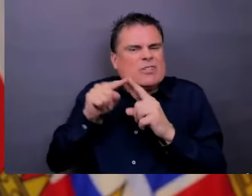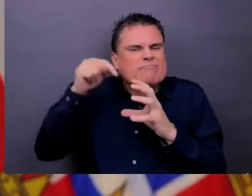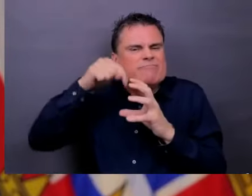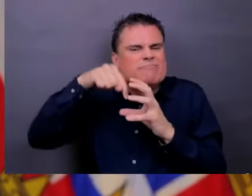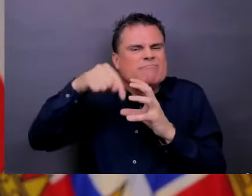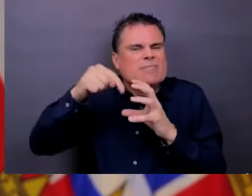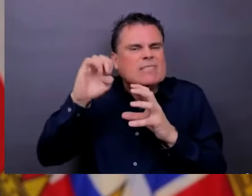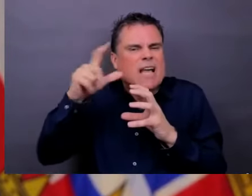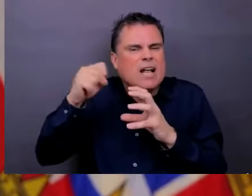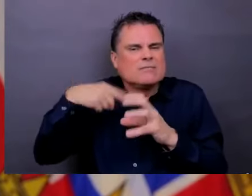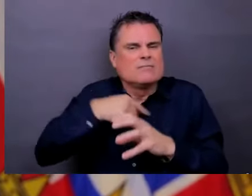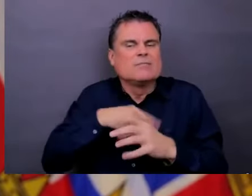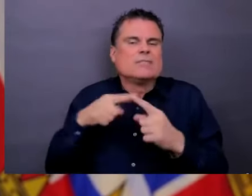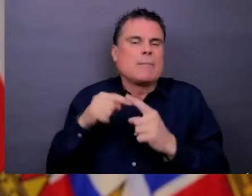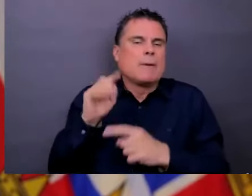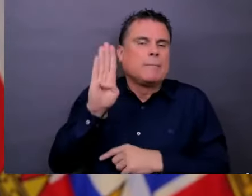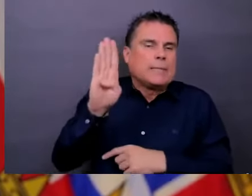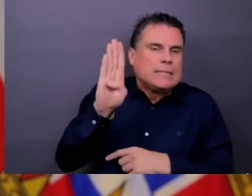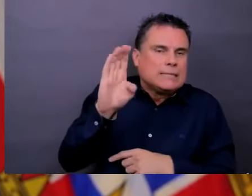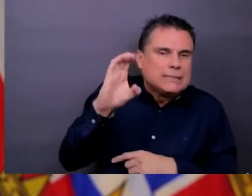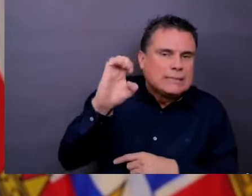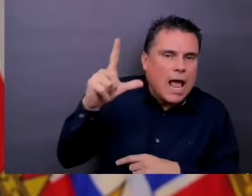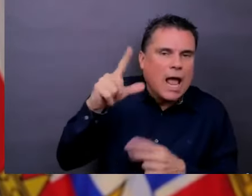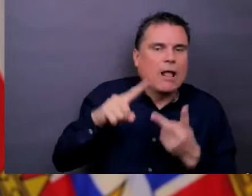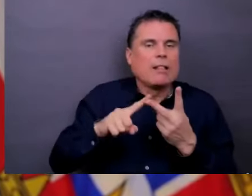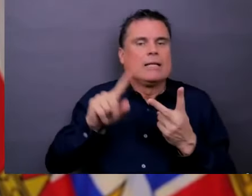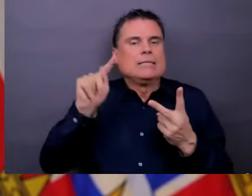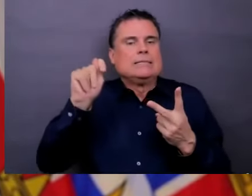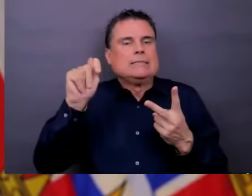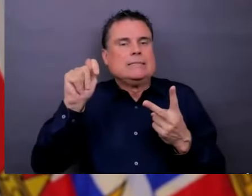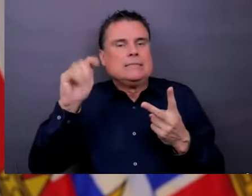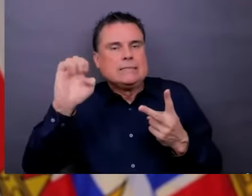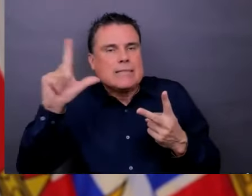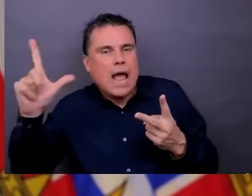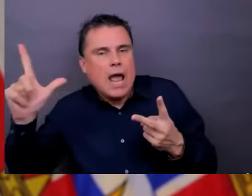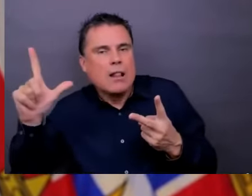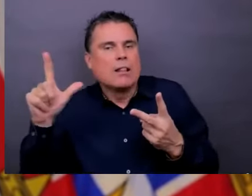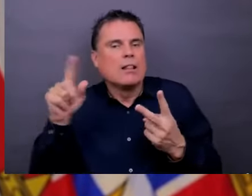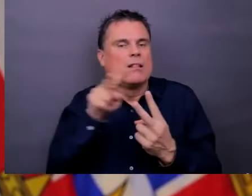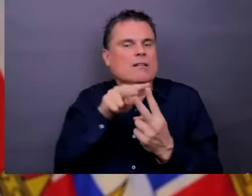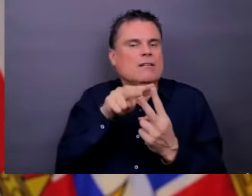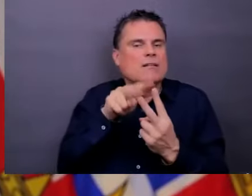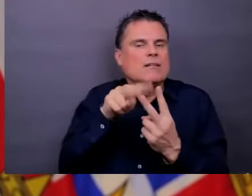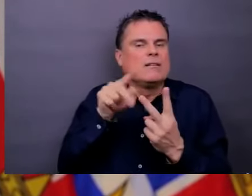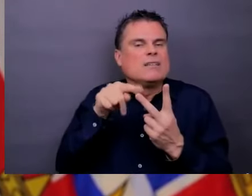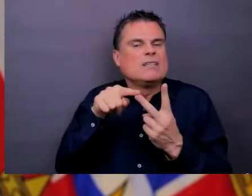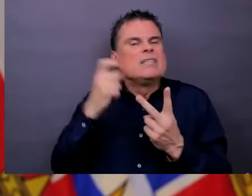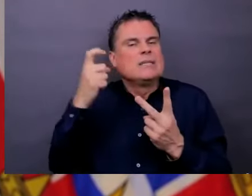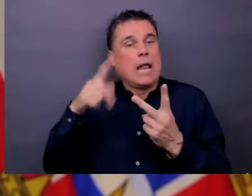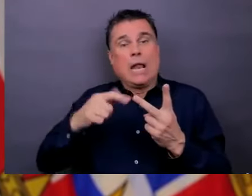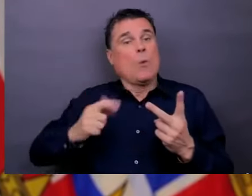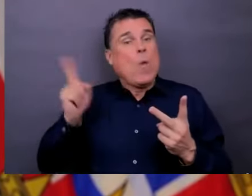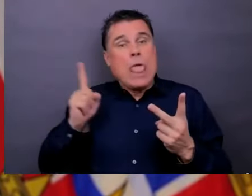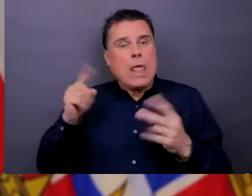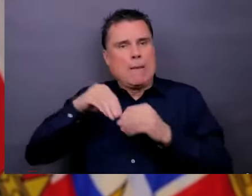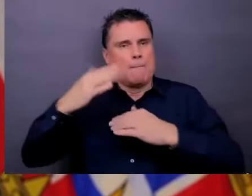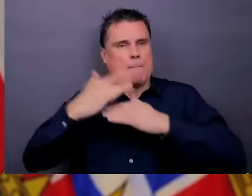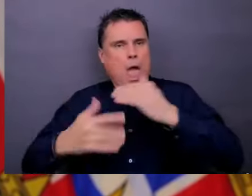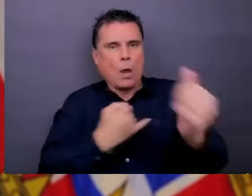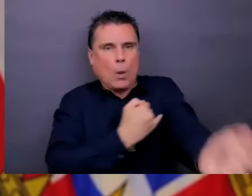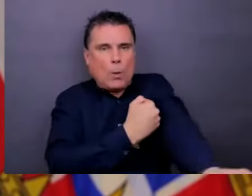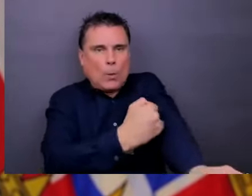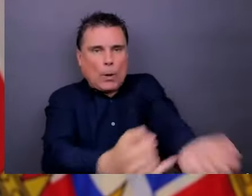are cells that live in our lymph node and in our blood system. And they take time to fully develop. And they